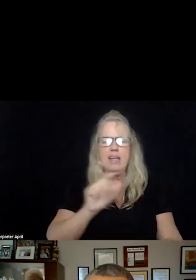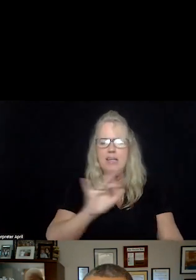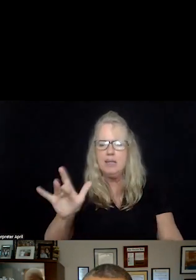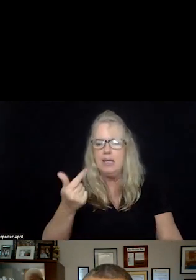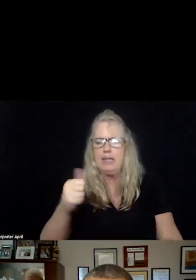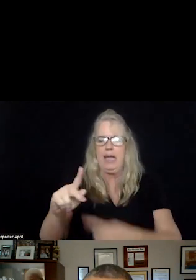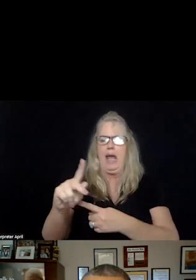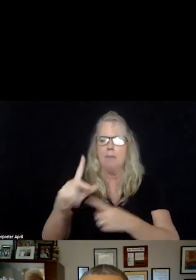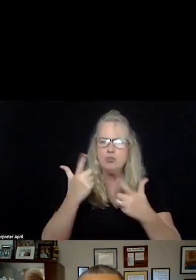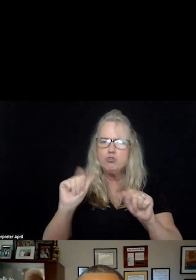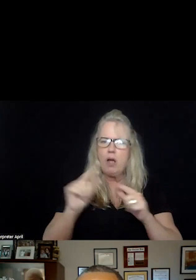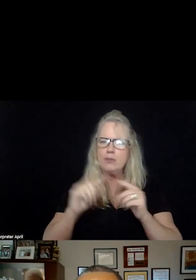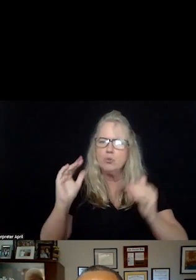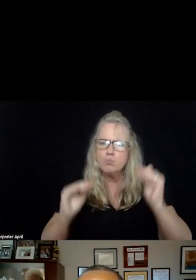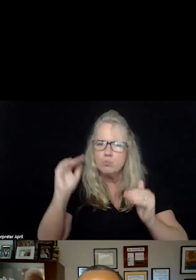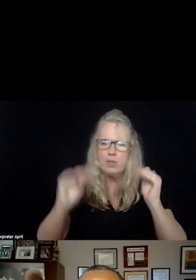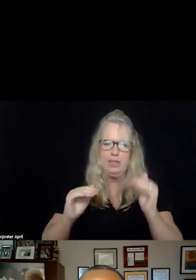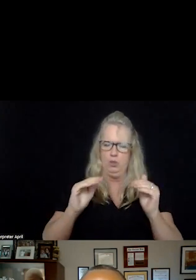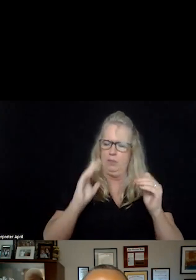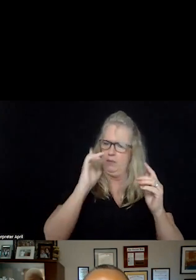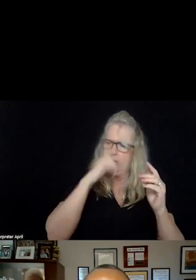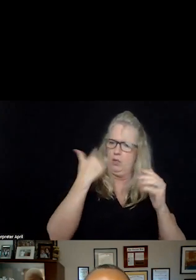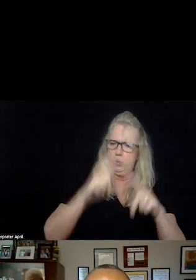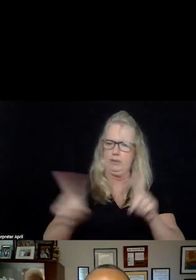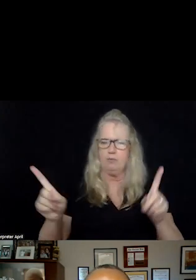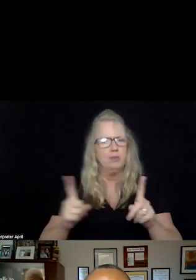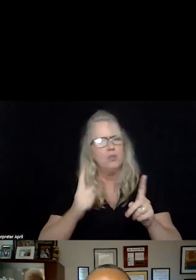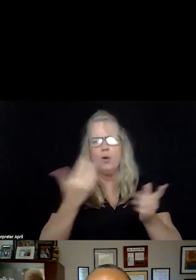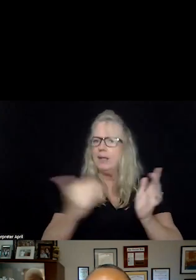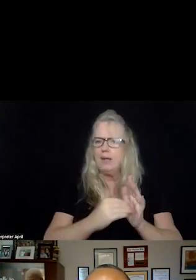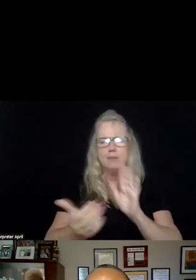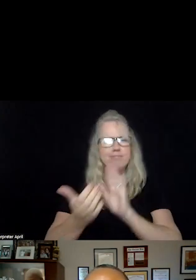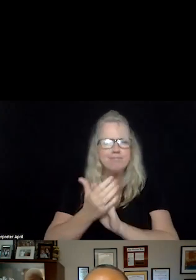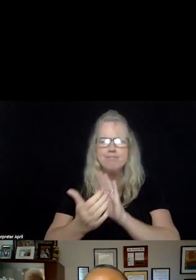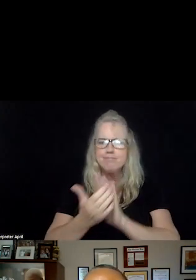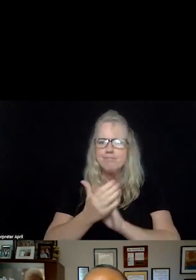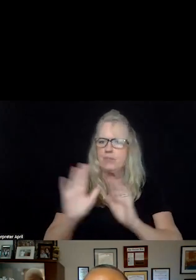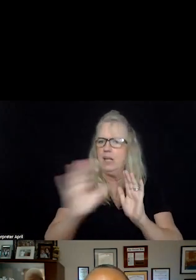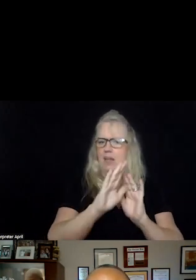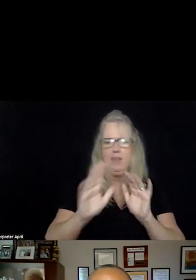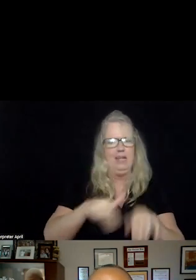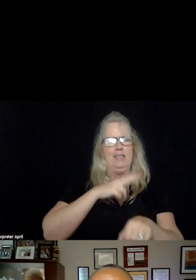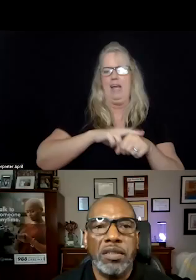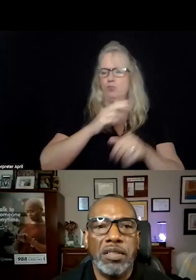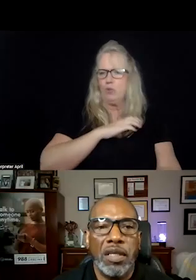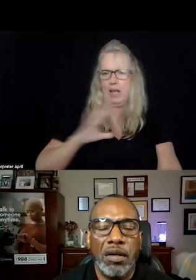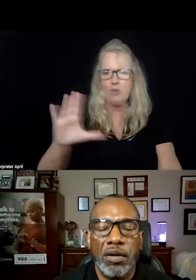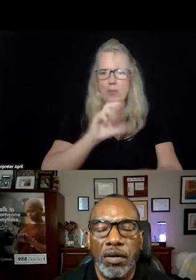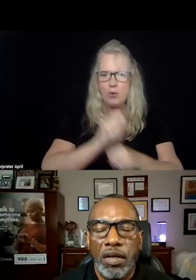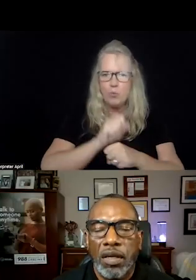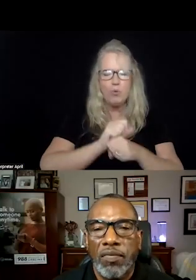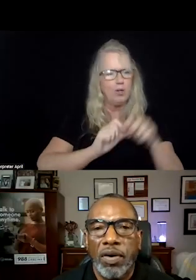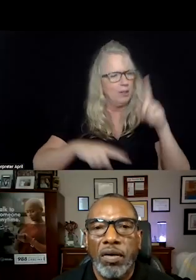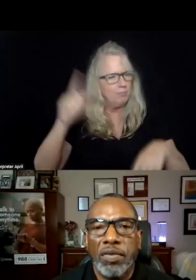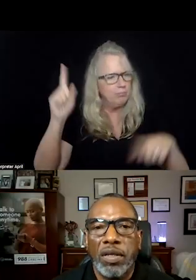look different in those different communities. So again, I applaud the work that the National Council has done and all the different entities that